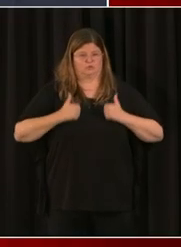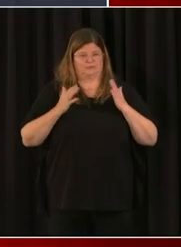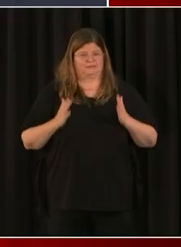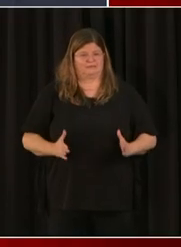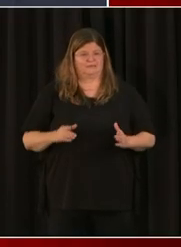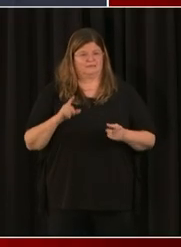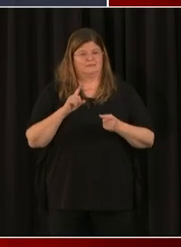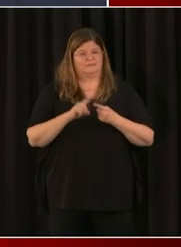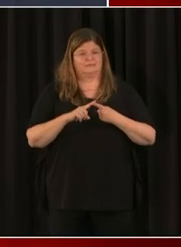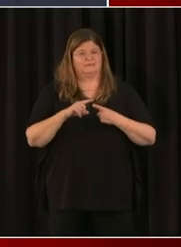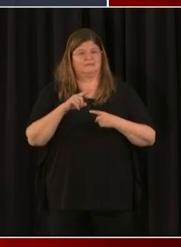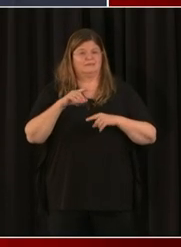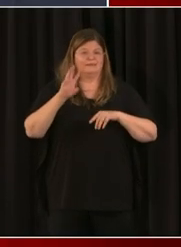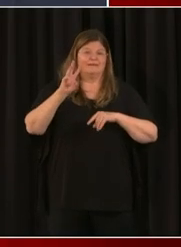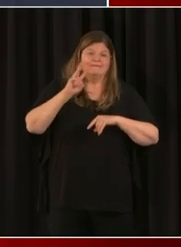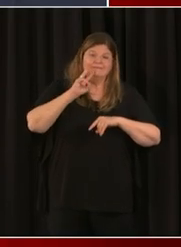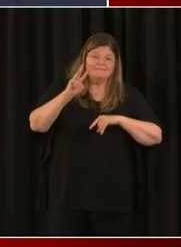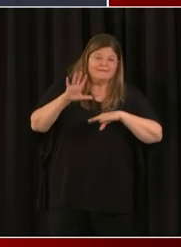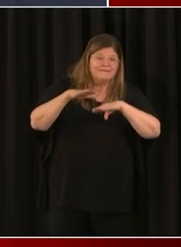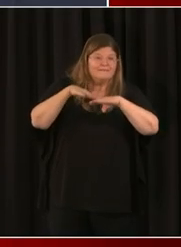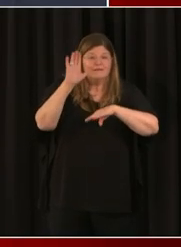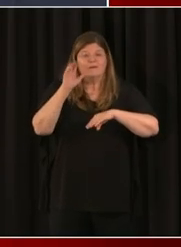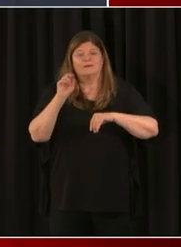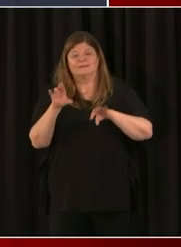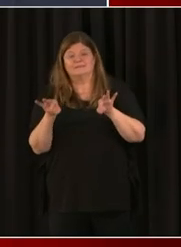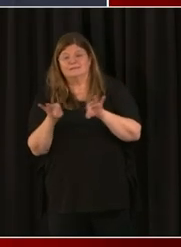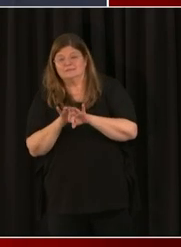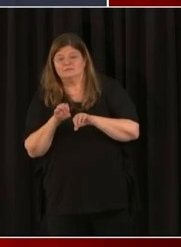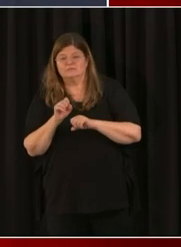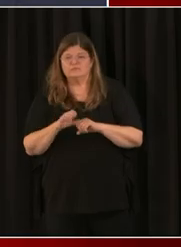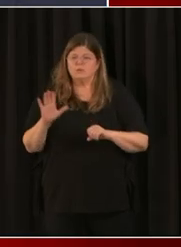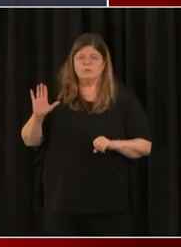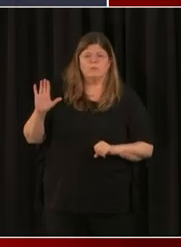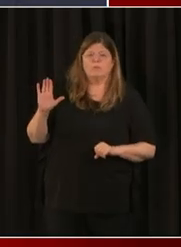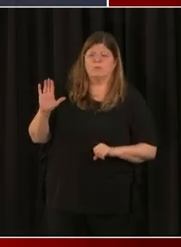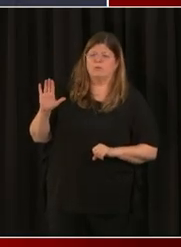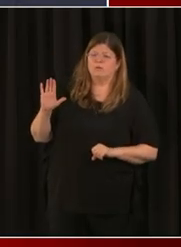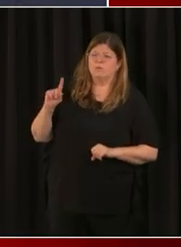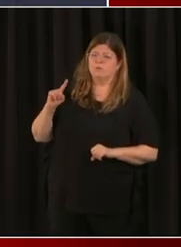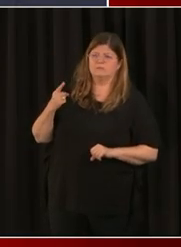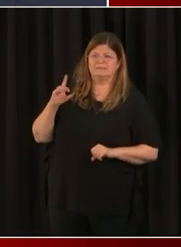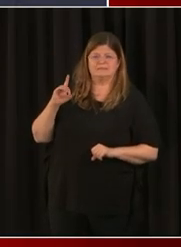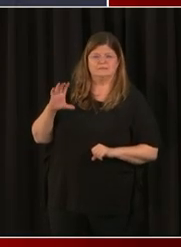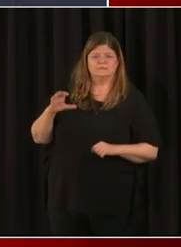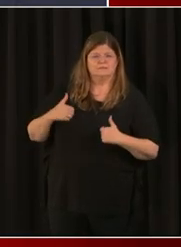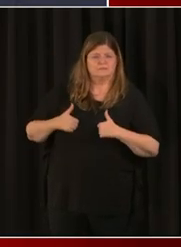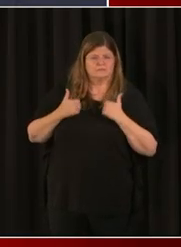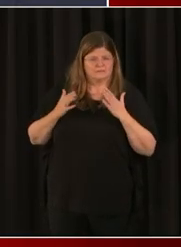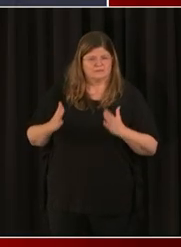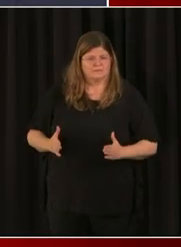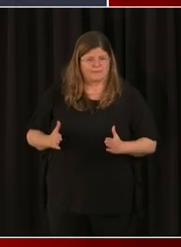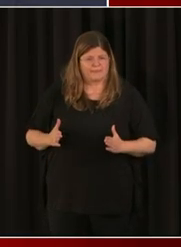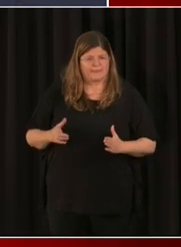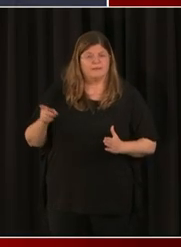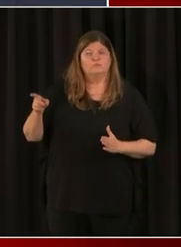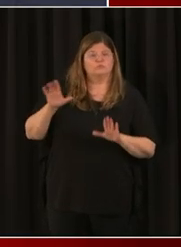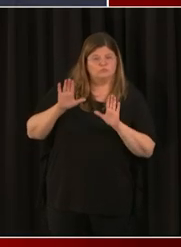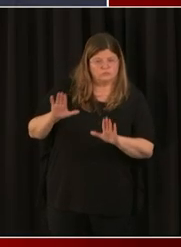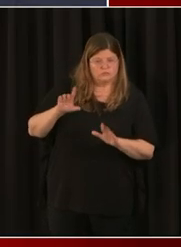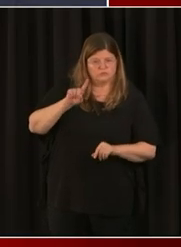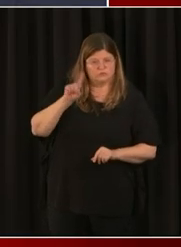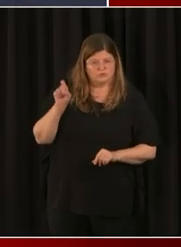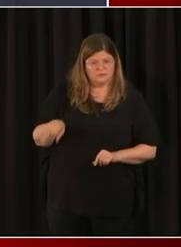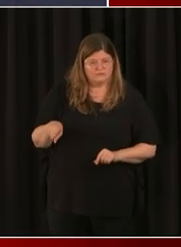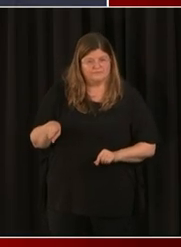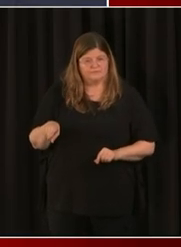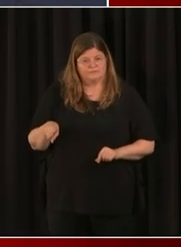65, essential workers, people like that? Are you still doing DC and Virginia and Maryland residents? Excellent question.